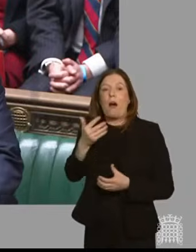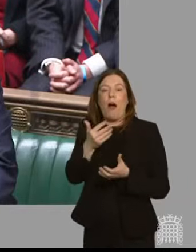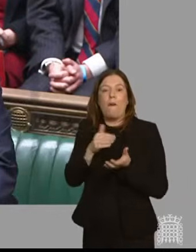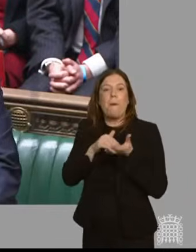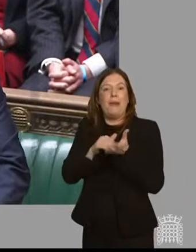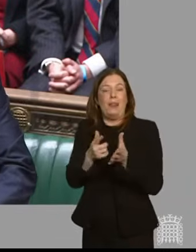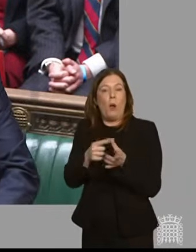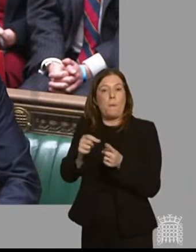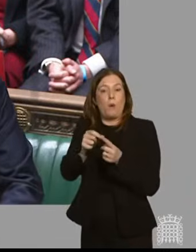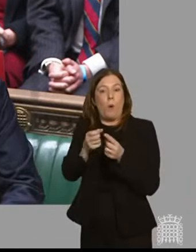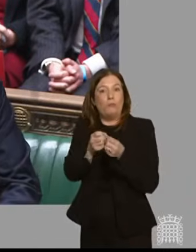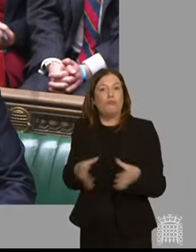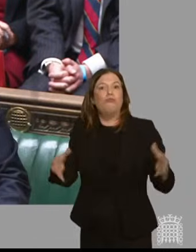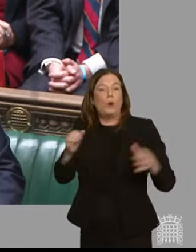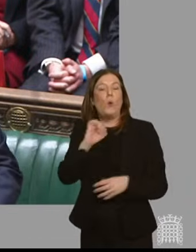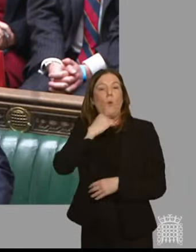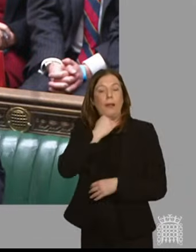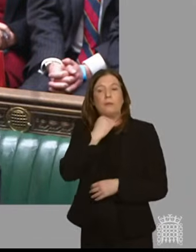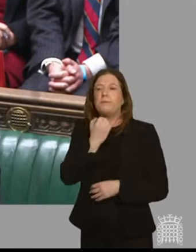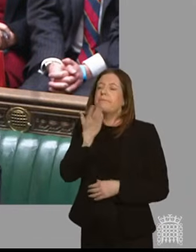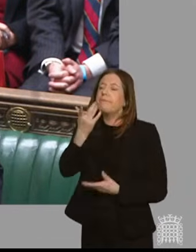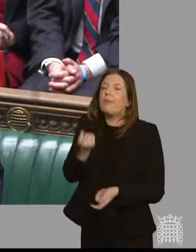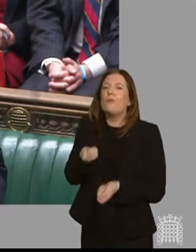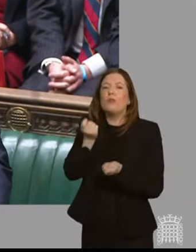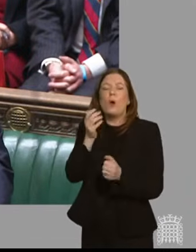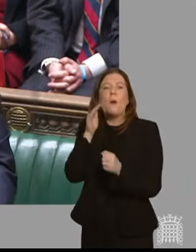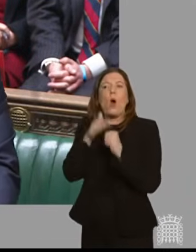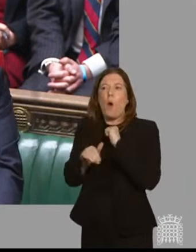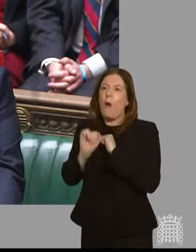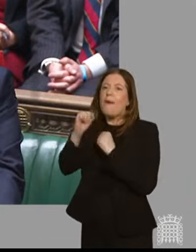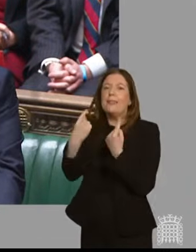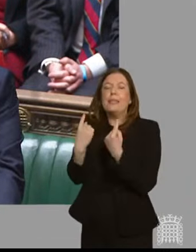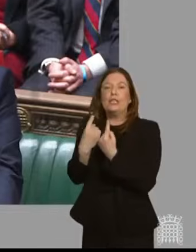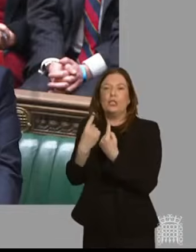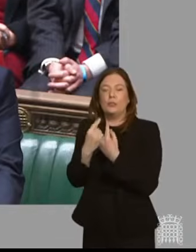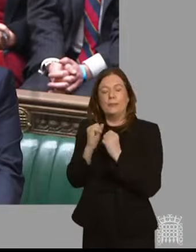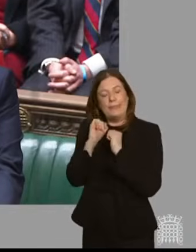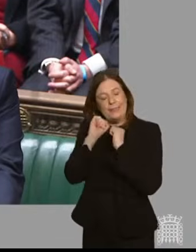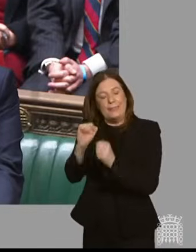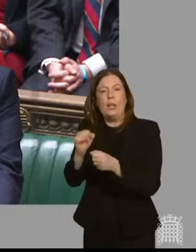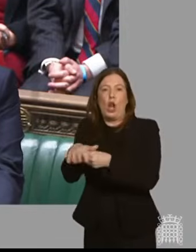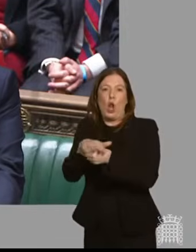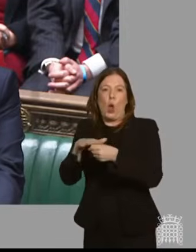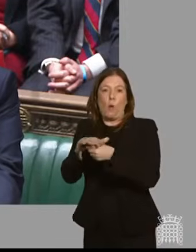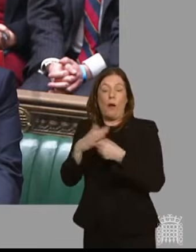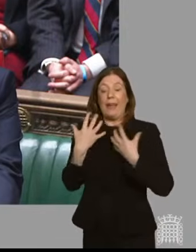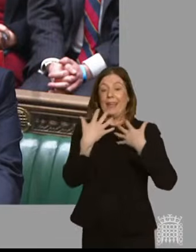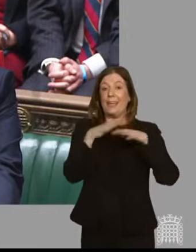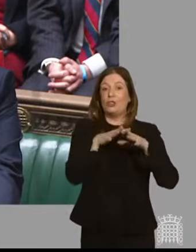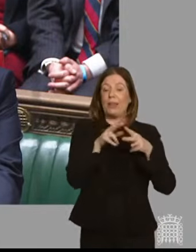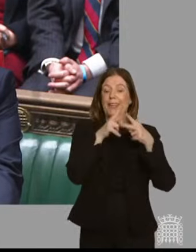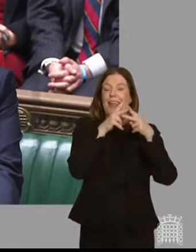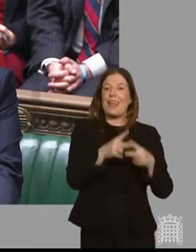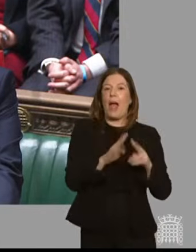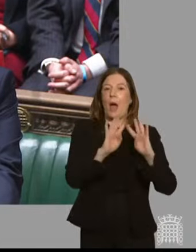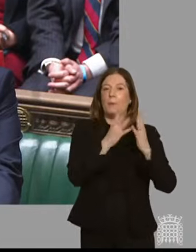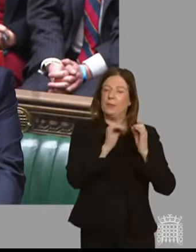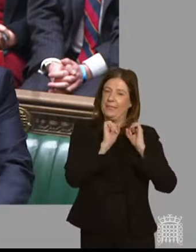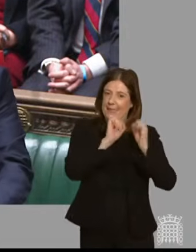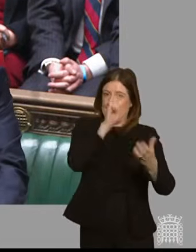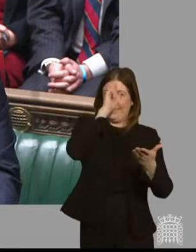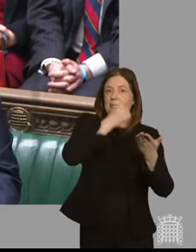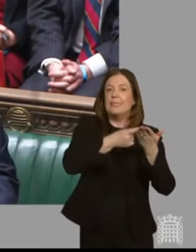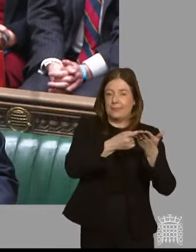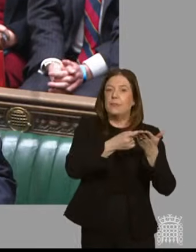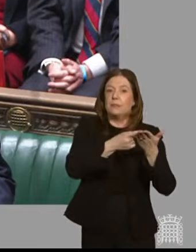as he'll know, this is a local matter, so the Integrated Care Board will determine if they wish to support the pilot proposal in Clacton.